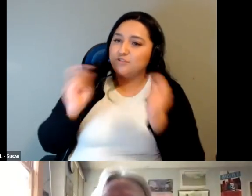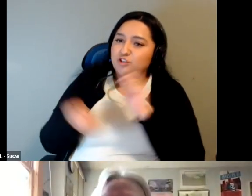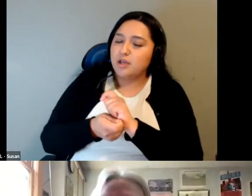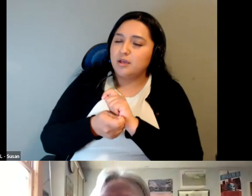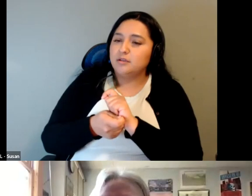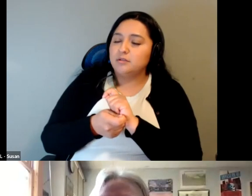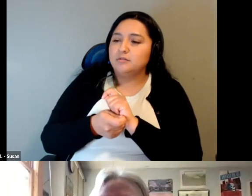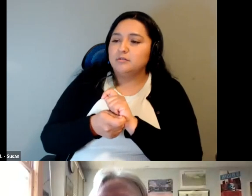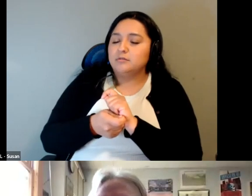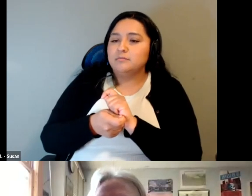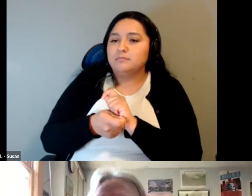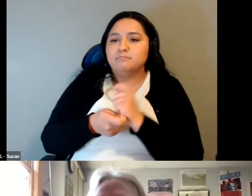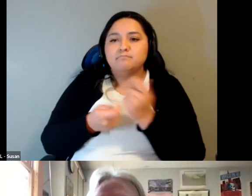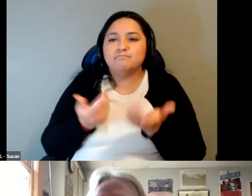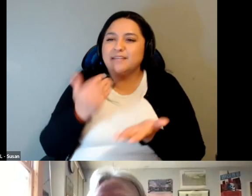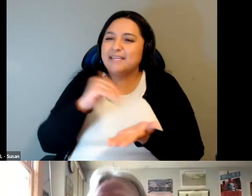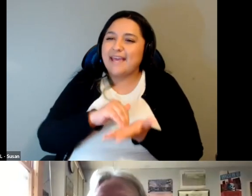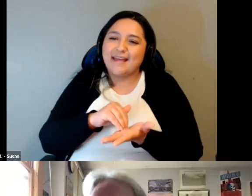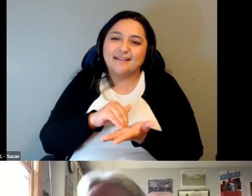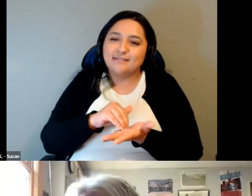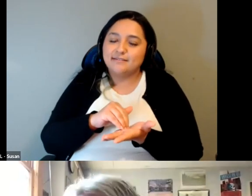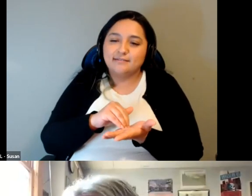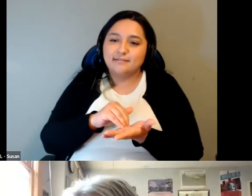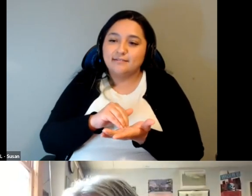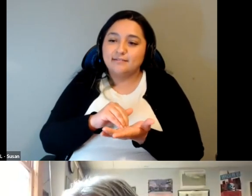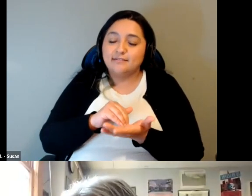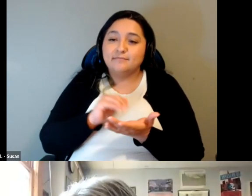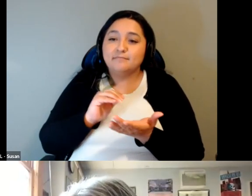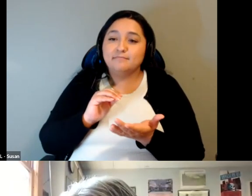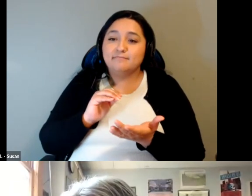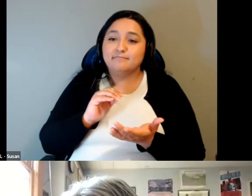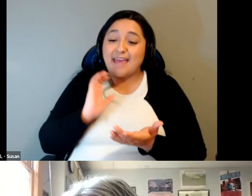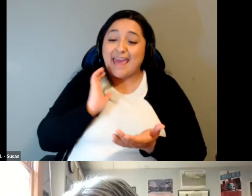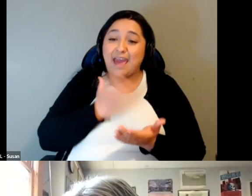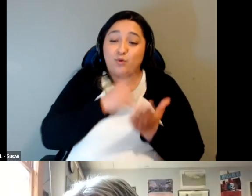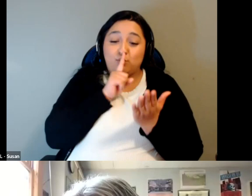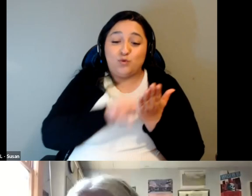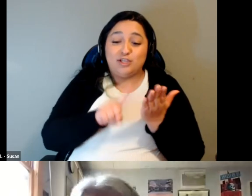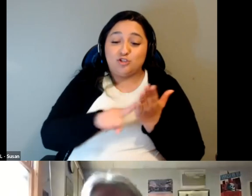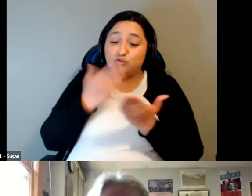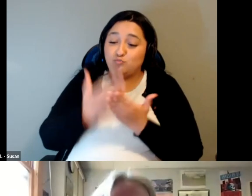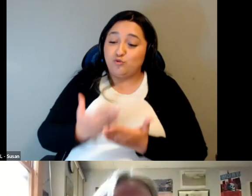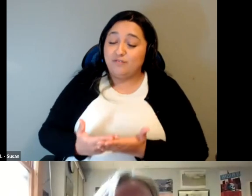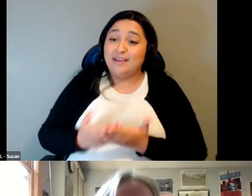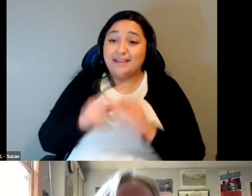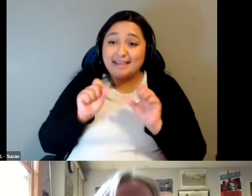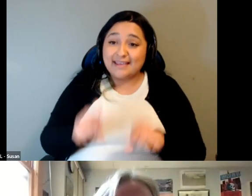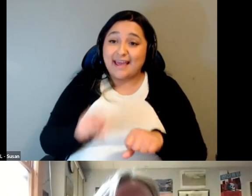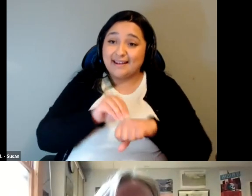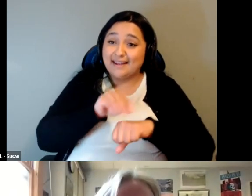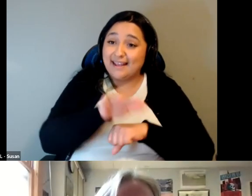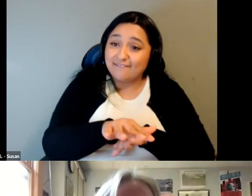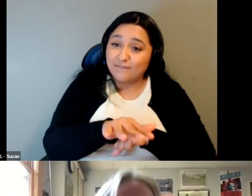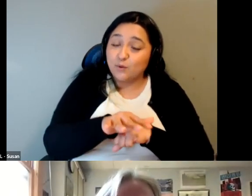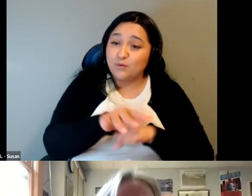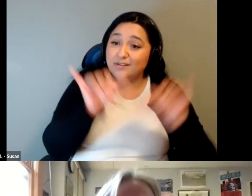is, again, not typically supported by research findings that of the kind that academic researchers